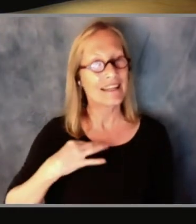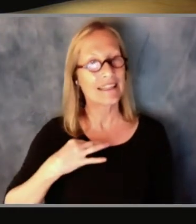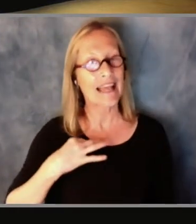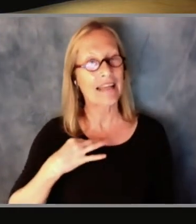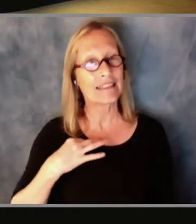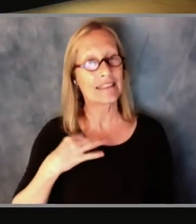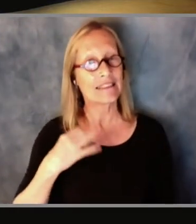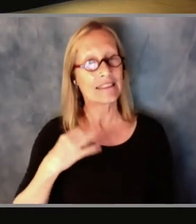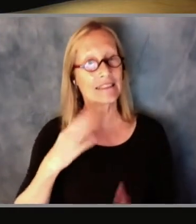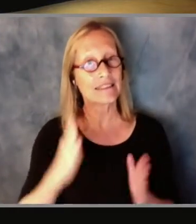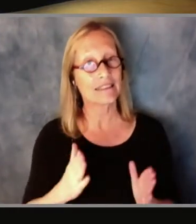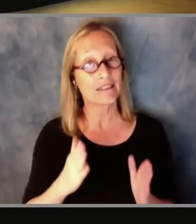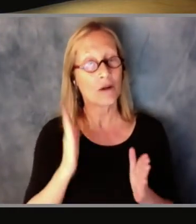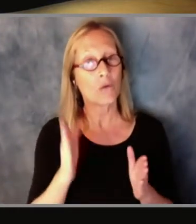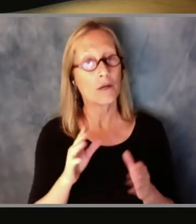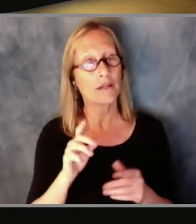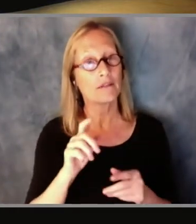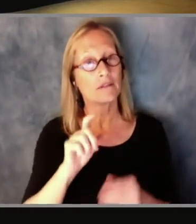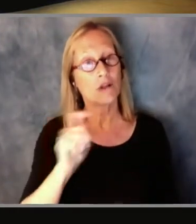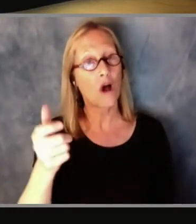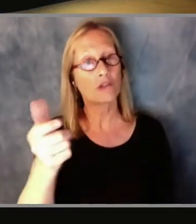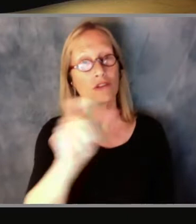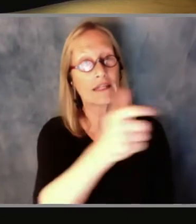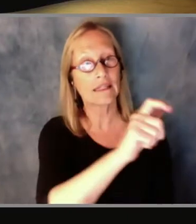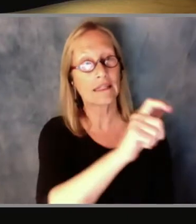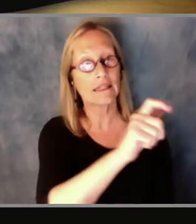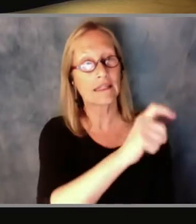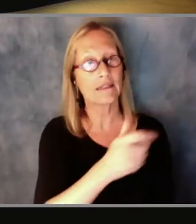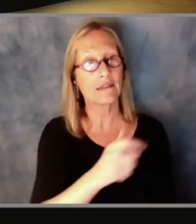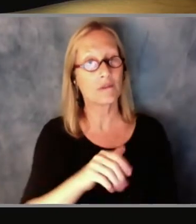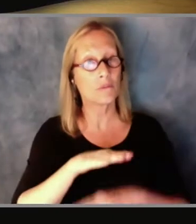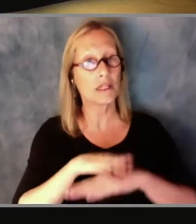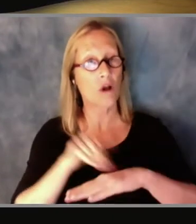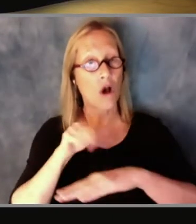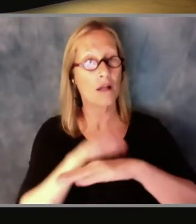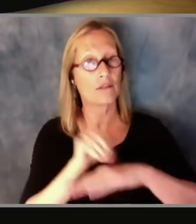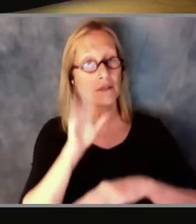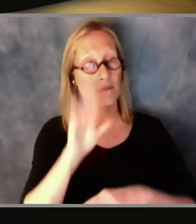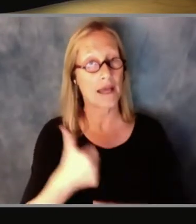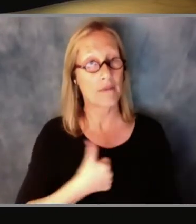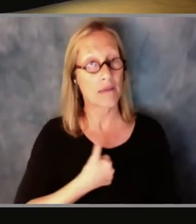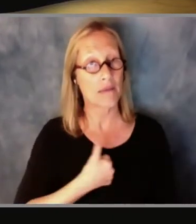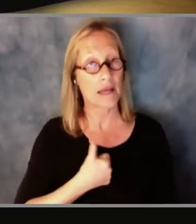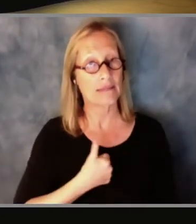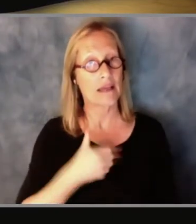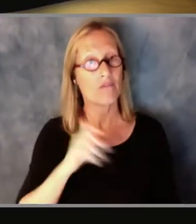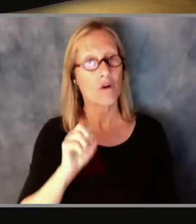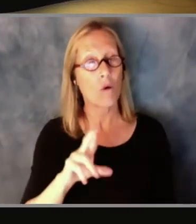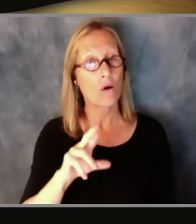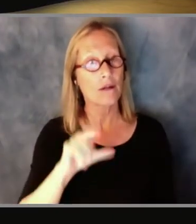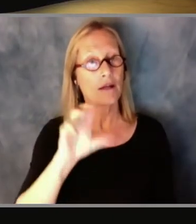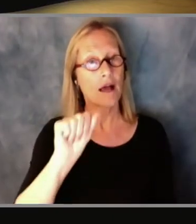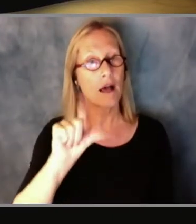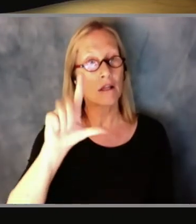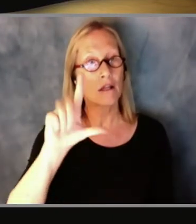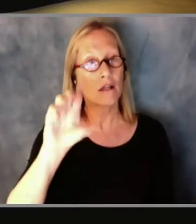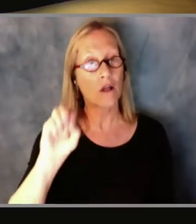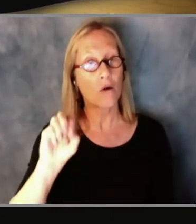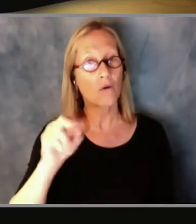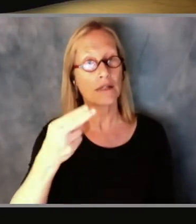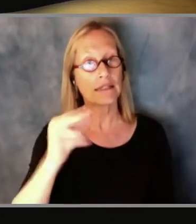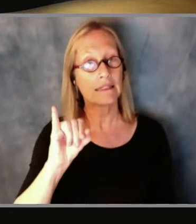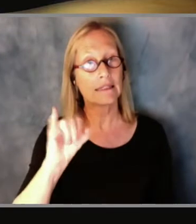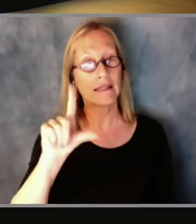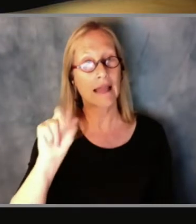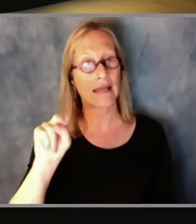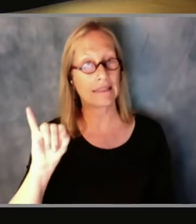Candidates will alternately be called on by myself or Lohilani. Zoom audience